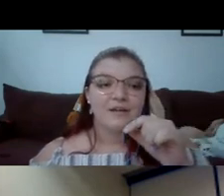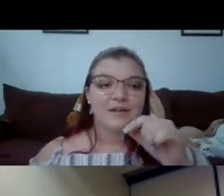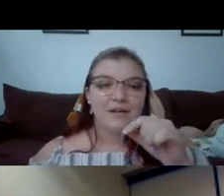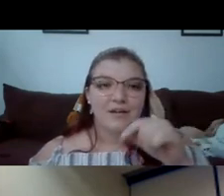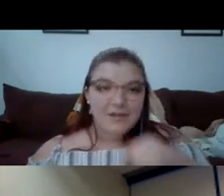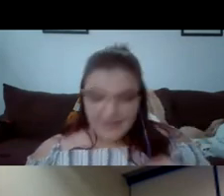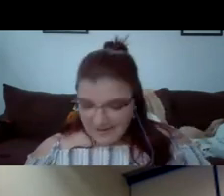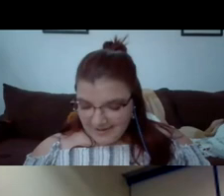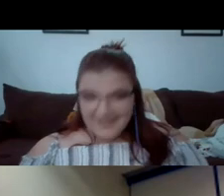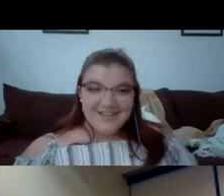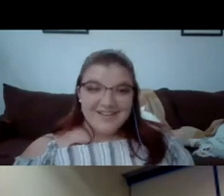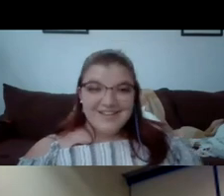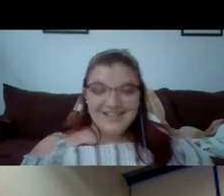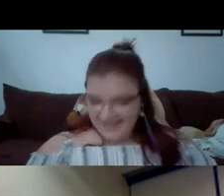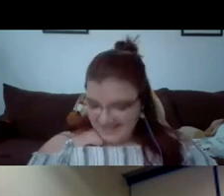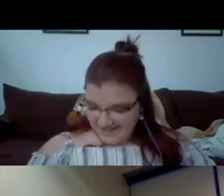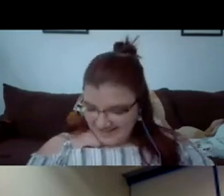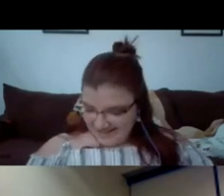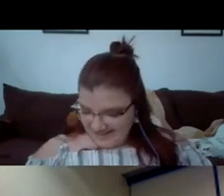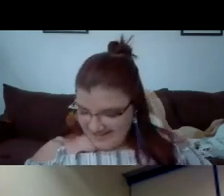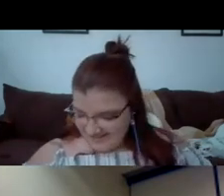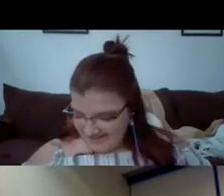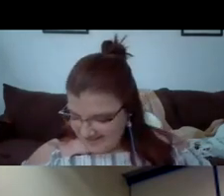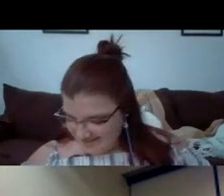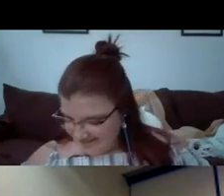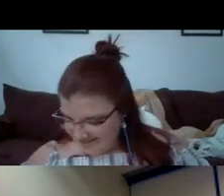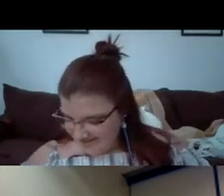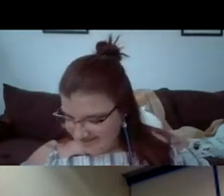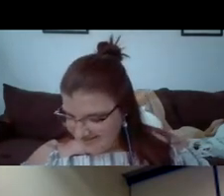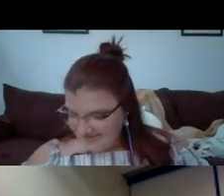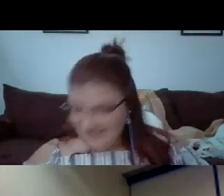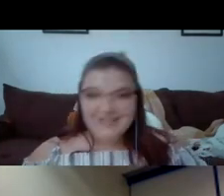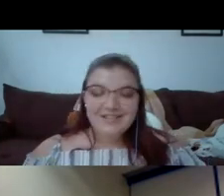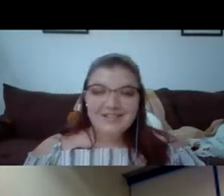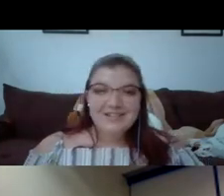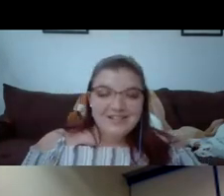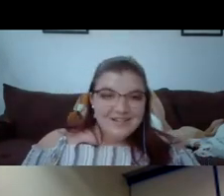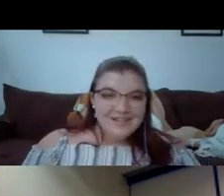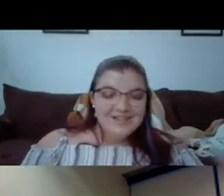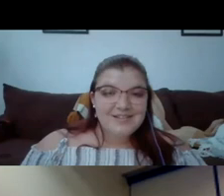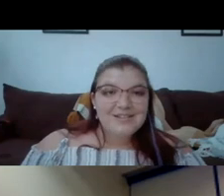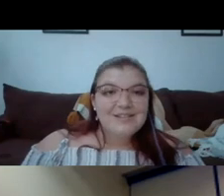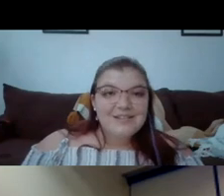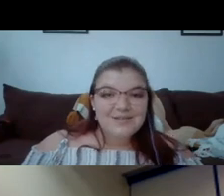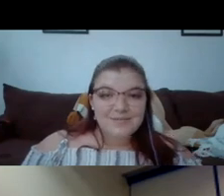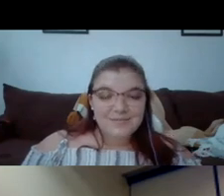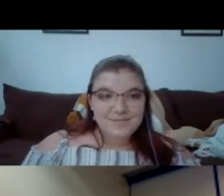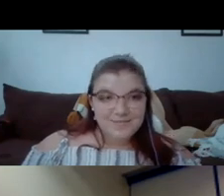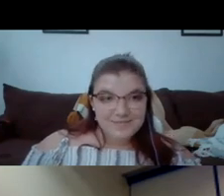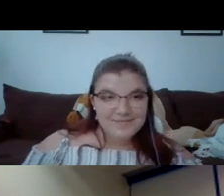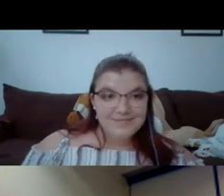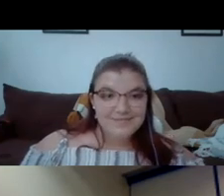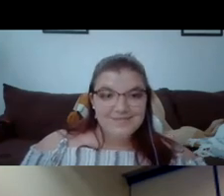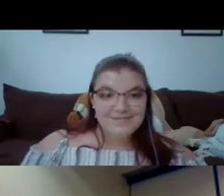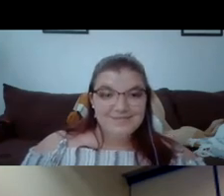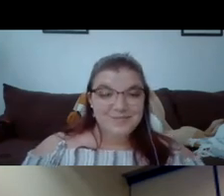Wow, I should know that. My God, Professor Ireland is still here. Oh, I think we have an oral history. In fact, we have an oral